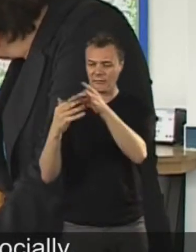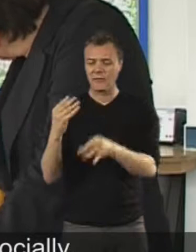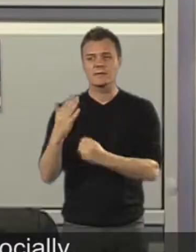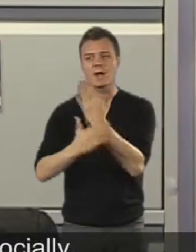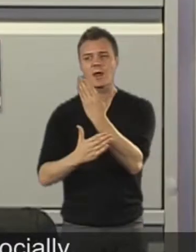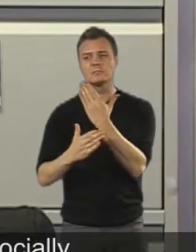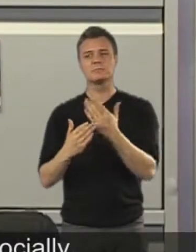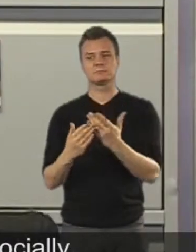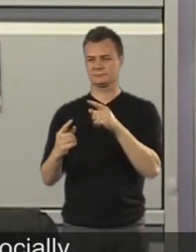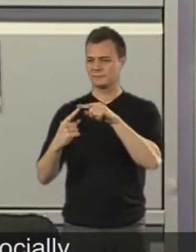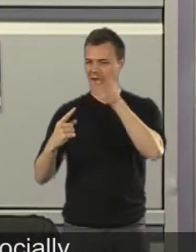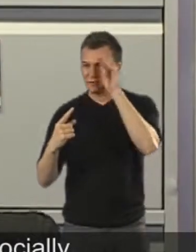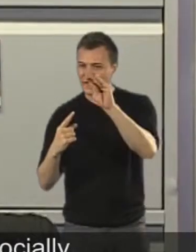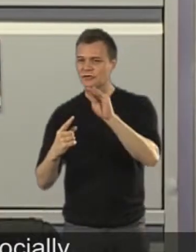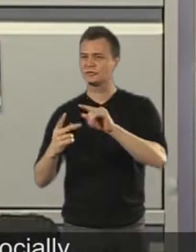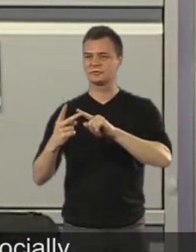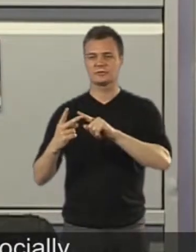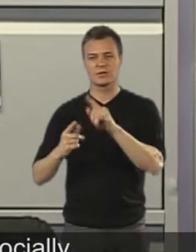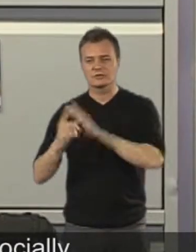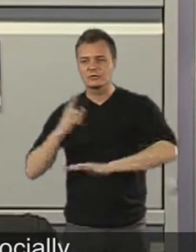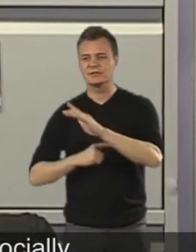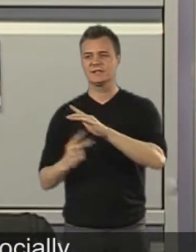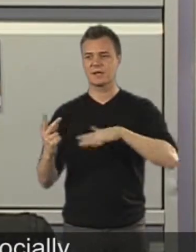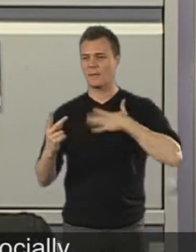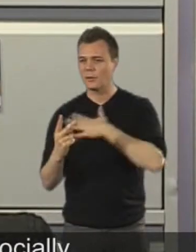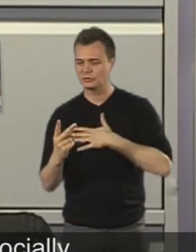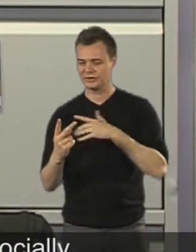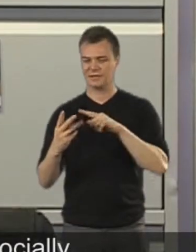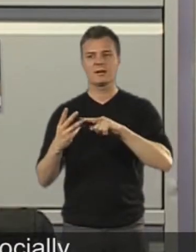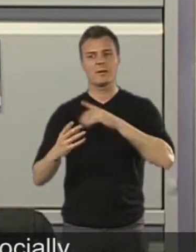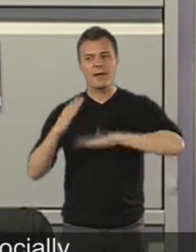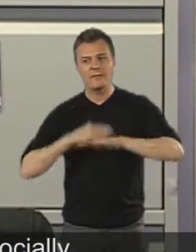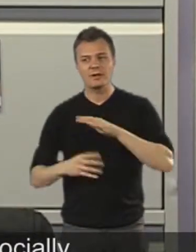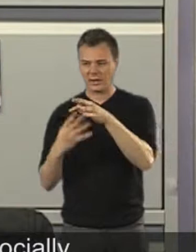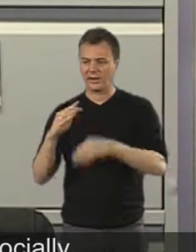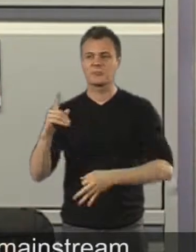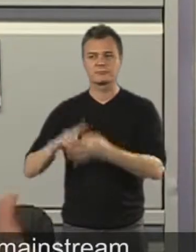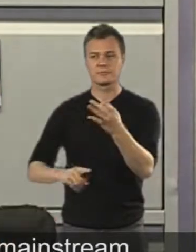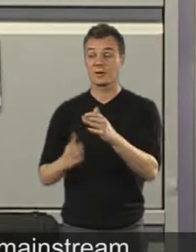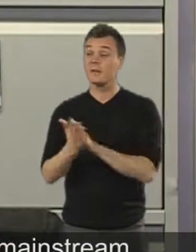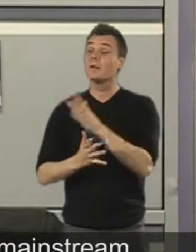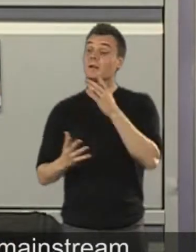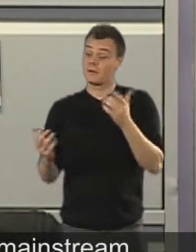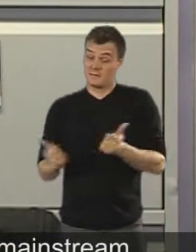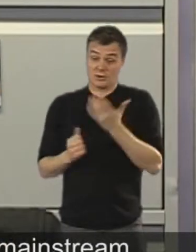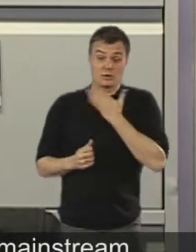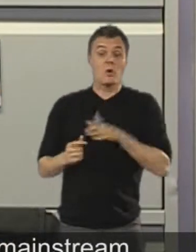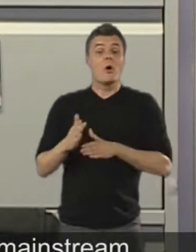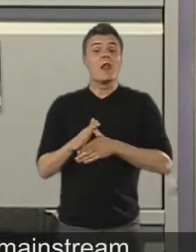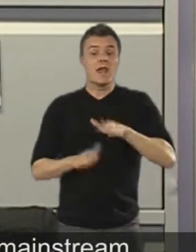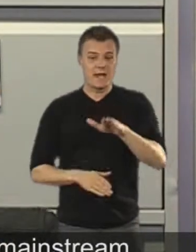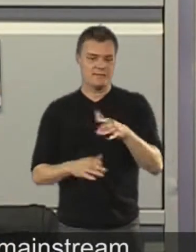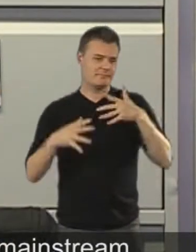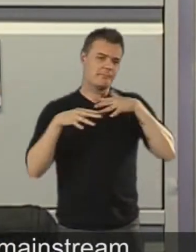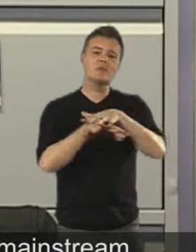develop educationally, socially, emotionally and behaviourally, so that when they leave here they're going